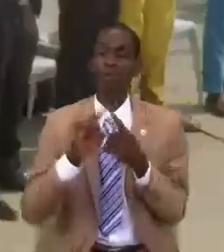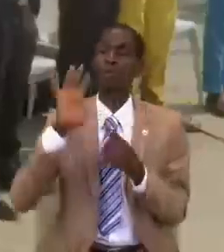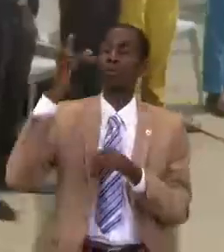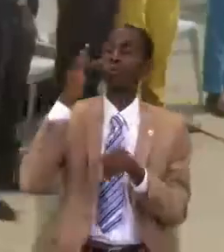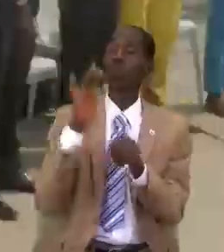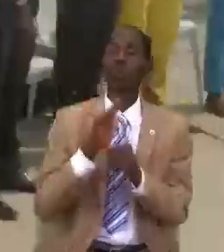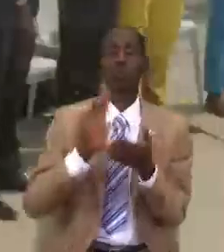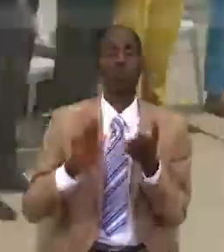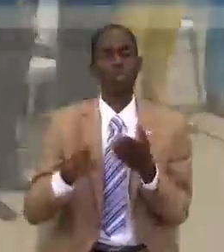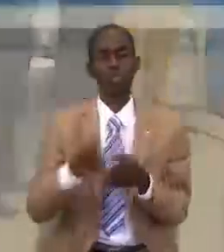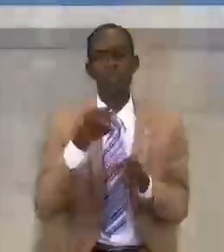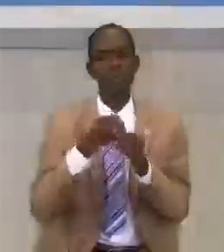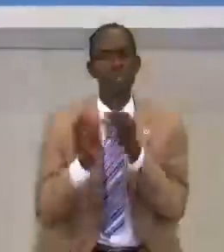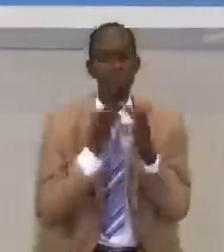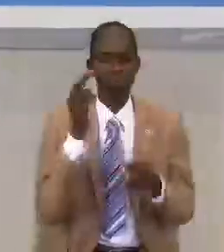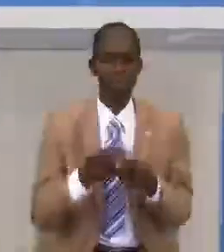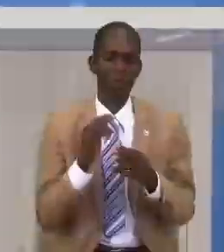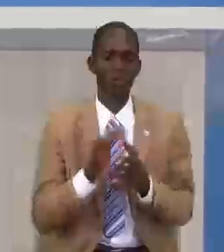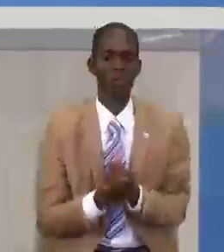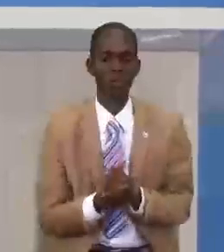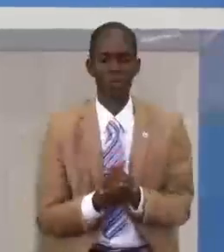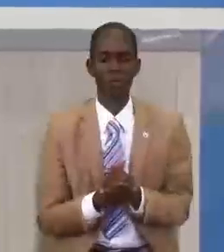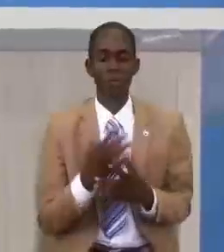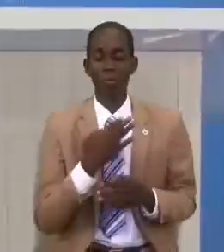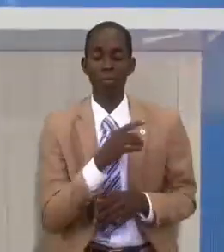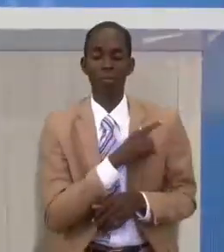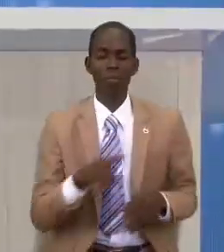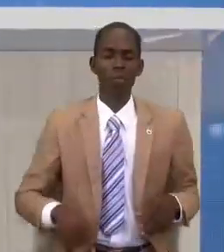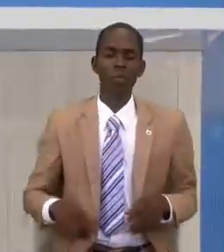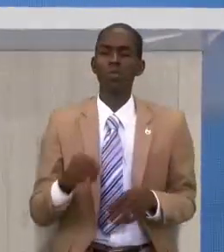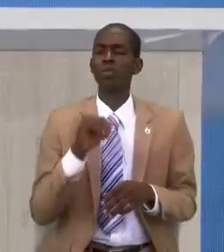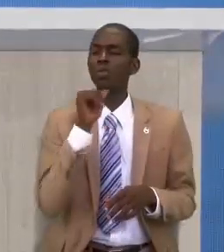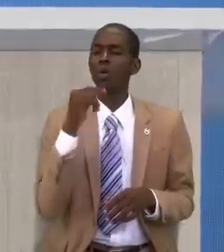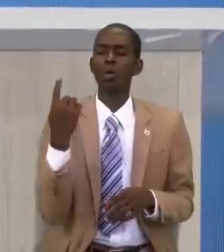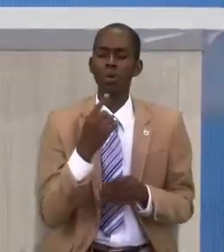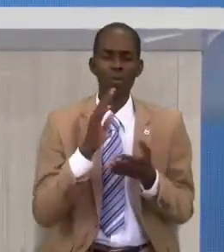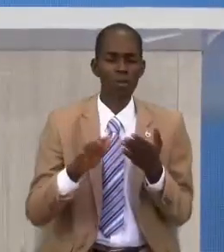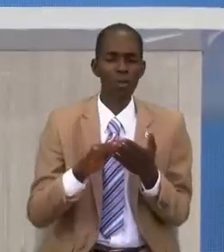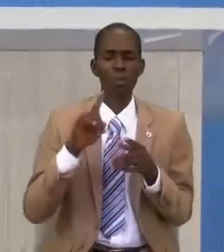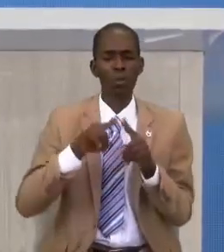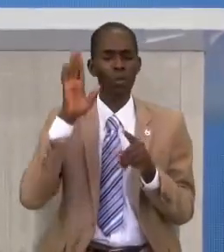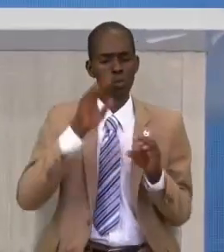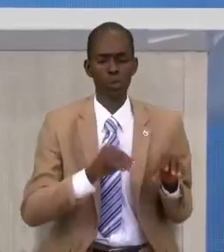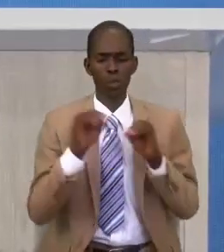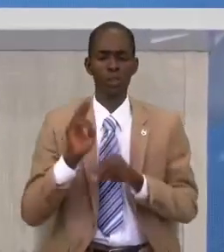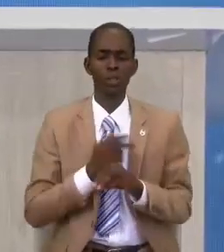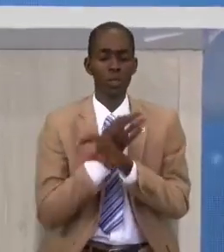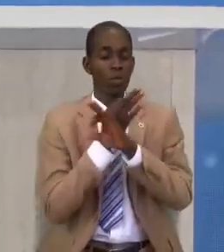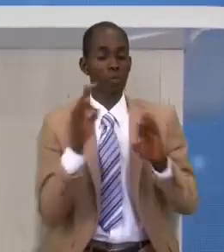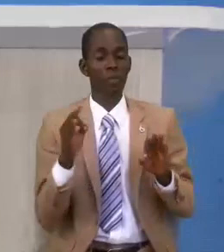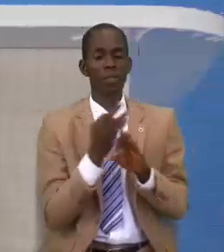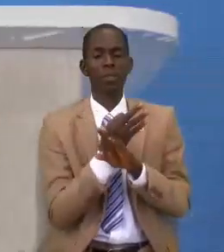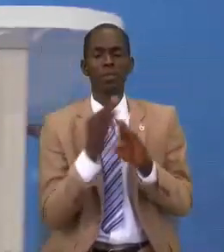And Lord, you don't only forgive, you set us free. Free from all those chains and shackles of sin.